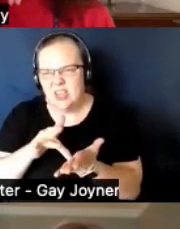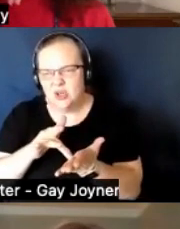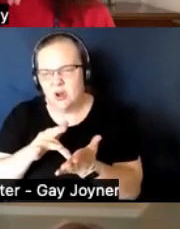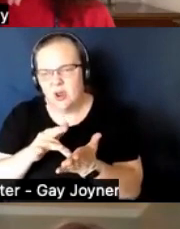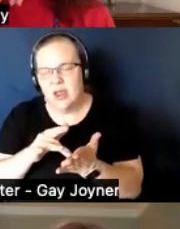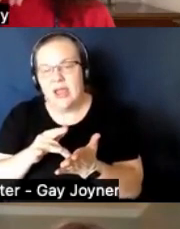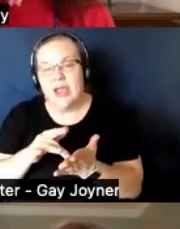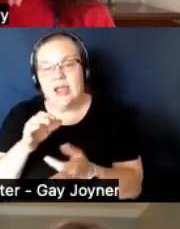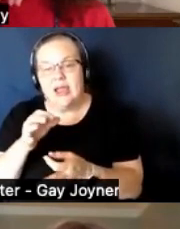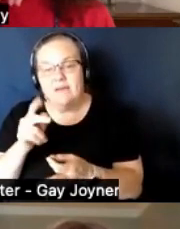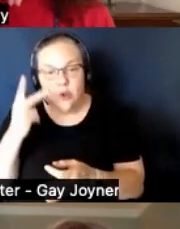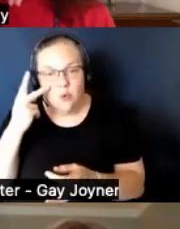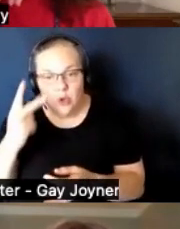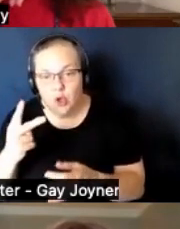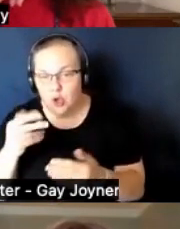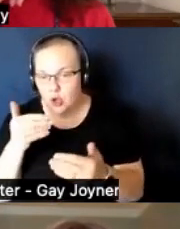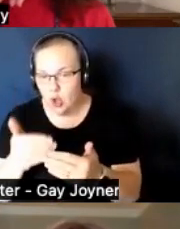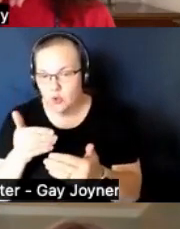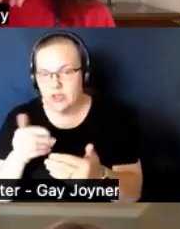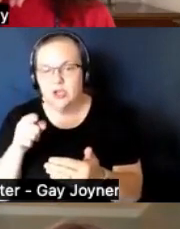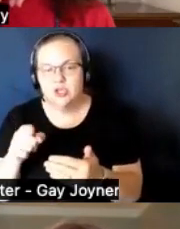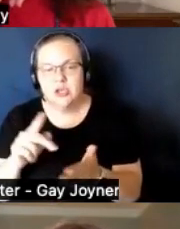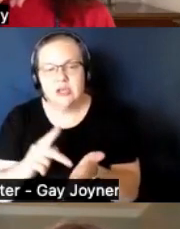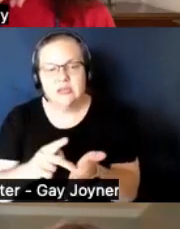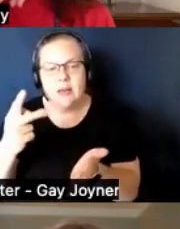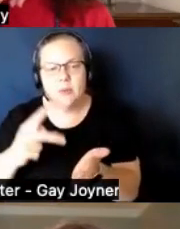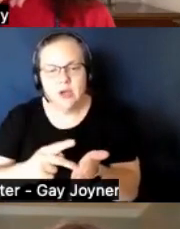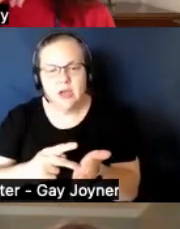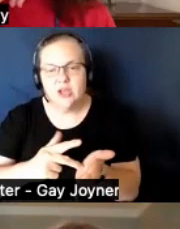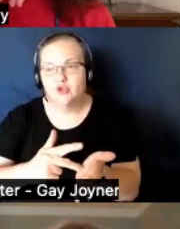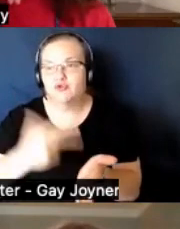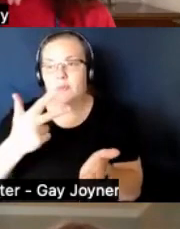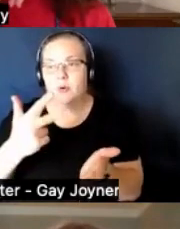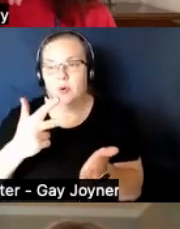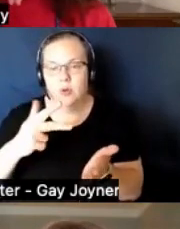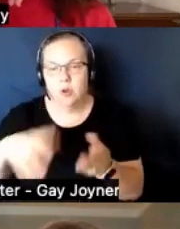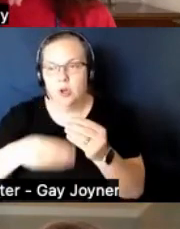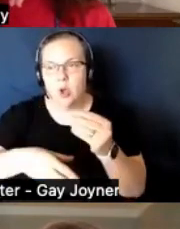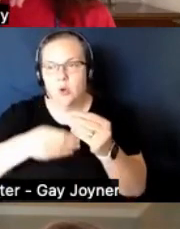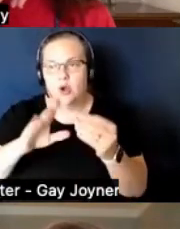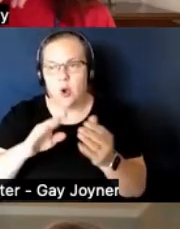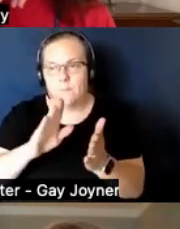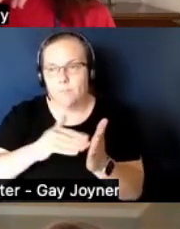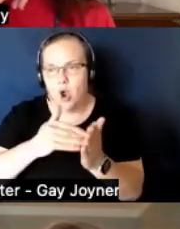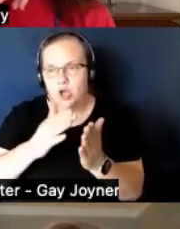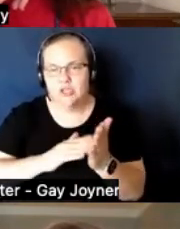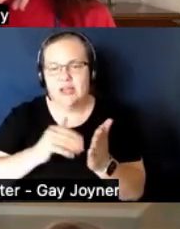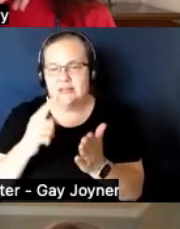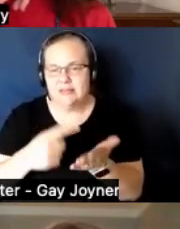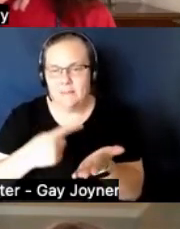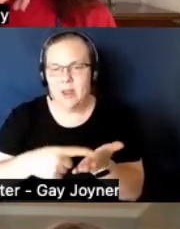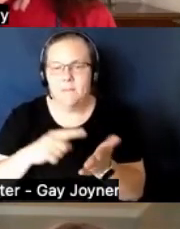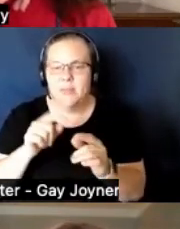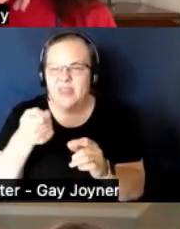And if you look at it closely, she double and triple loaded her brush in some places so that the little